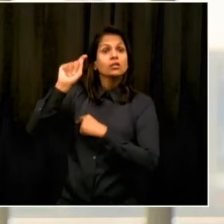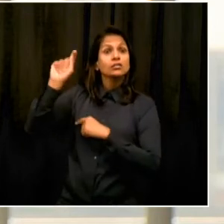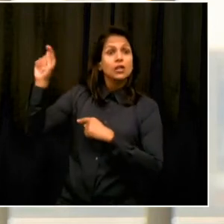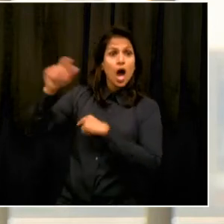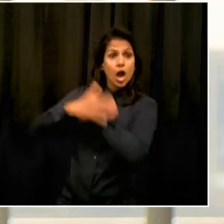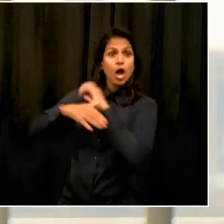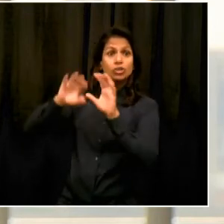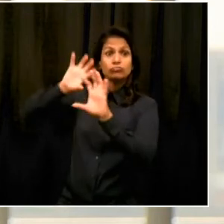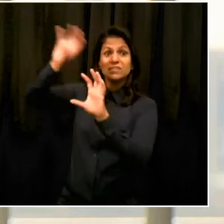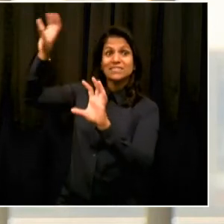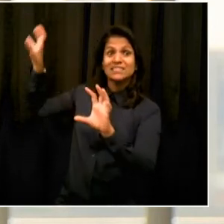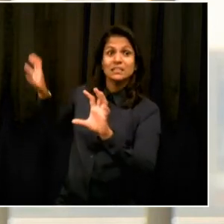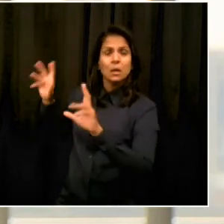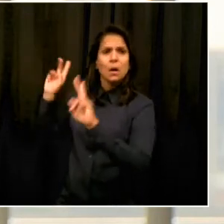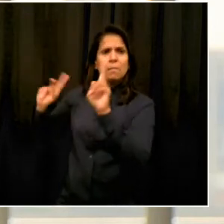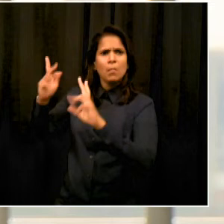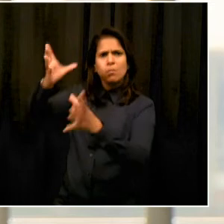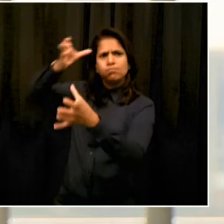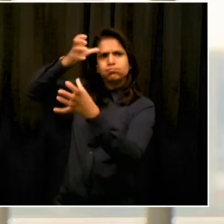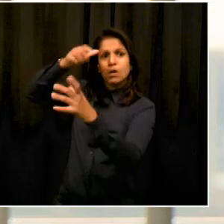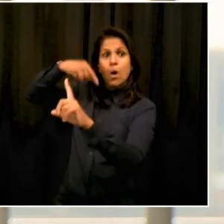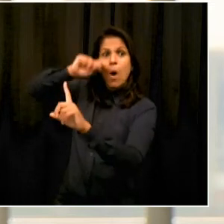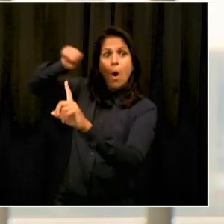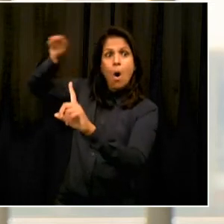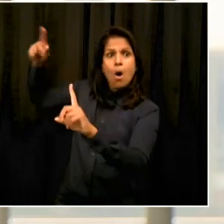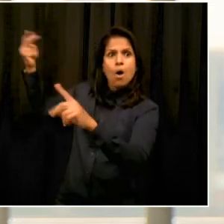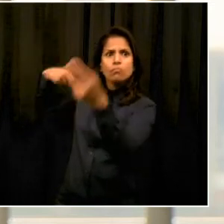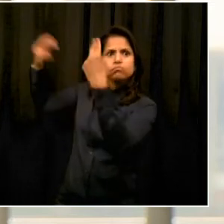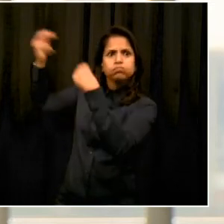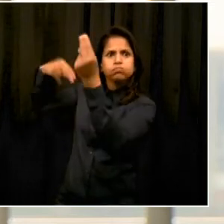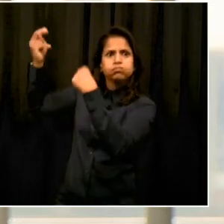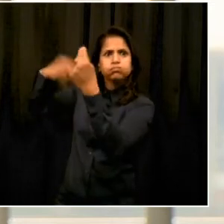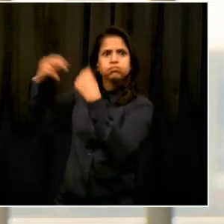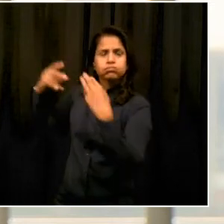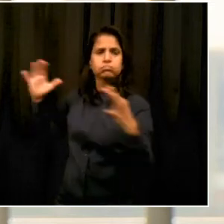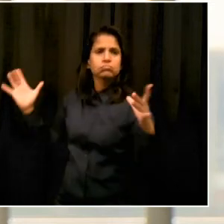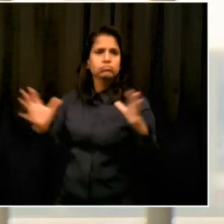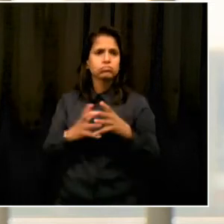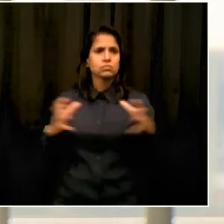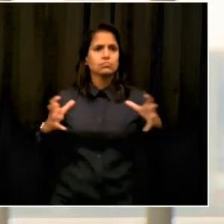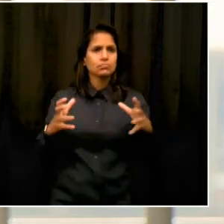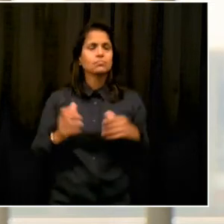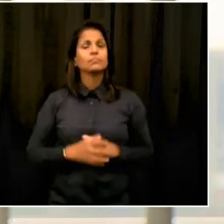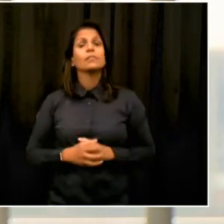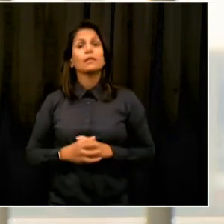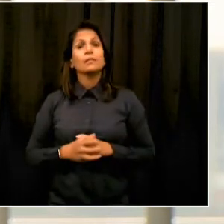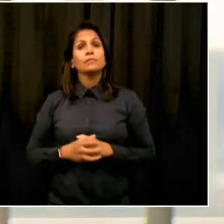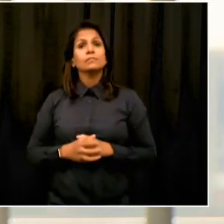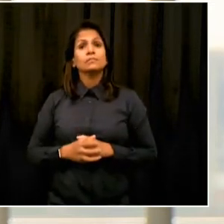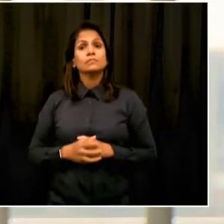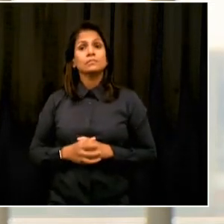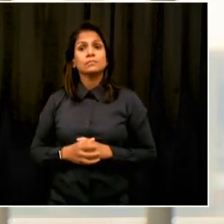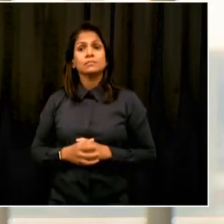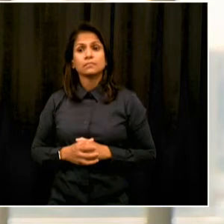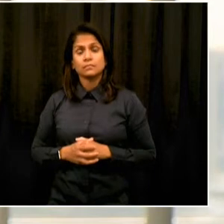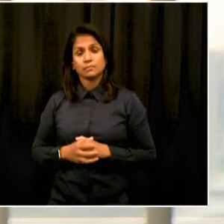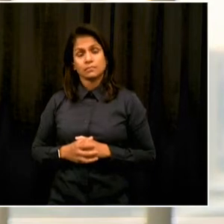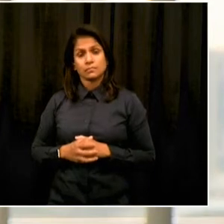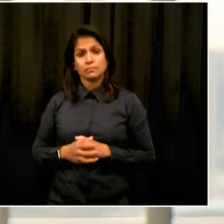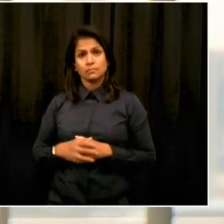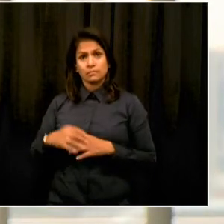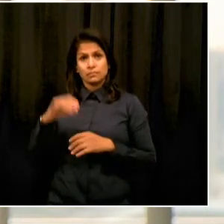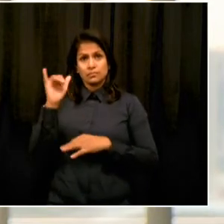breathe the same air. Viruses don't need visas to cross borders. And climate change is rapidly accelerating